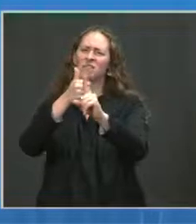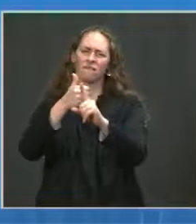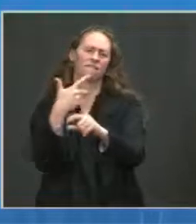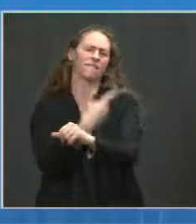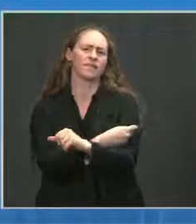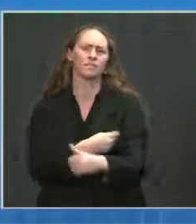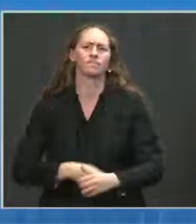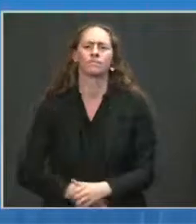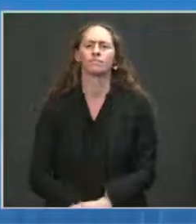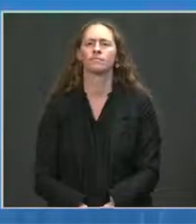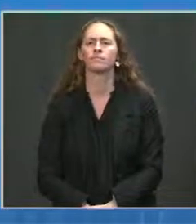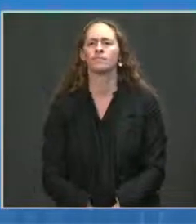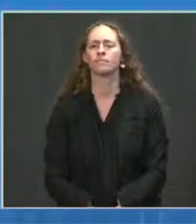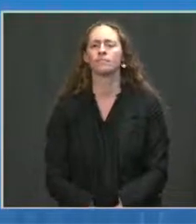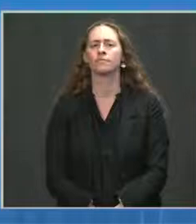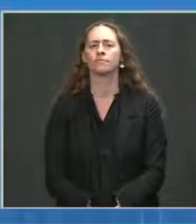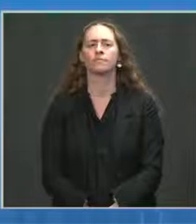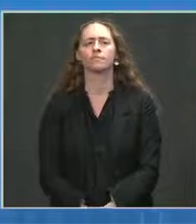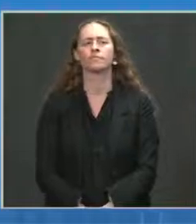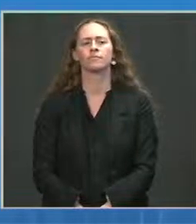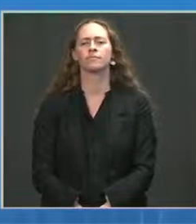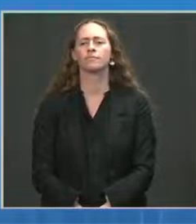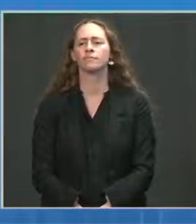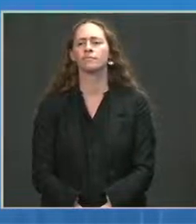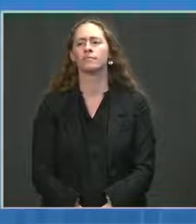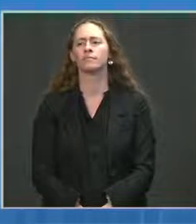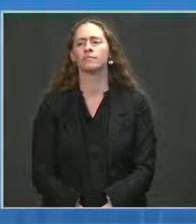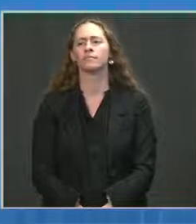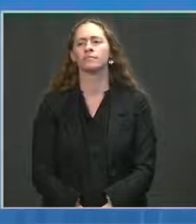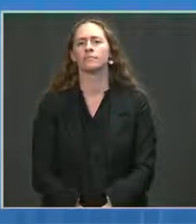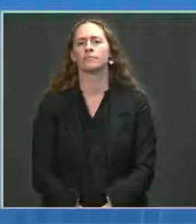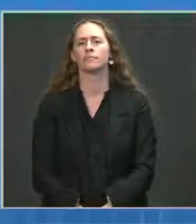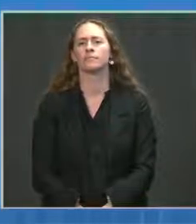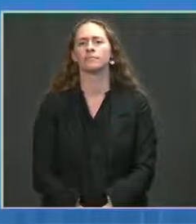Go to Rachel Kors at Stat News.